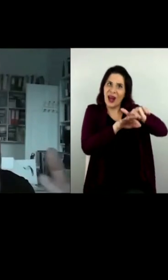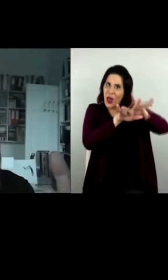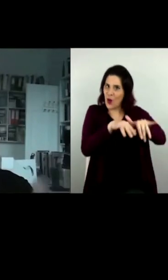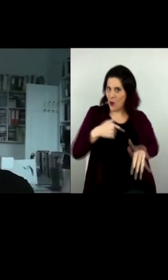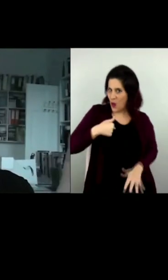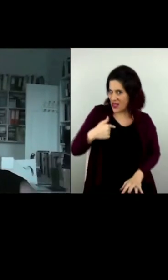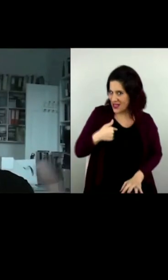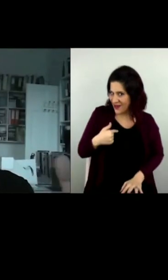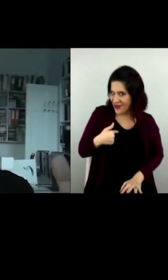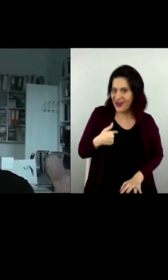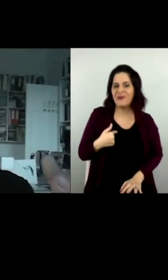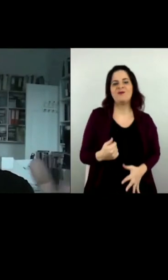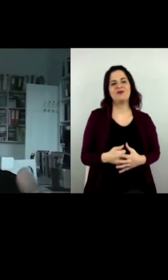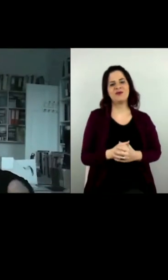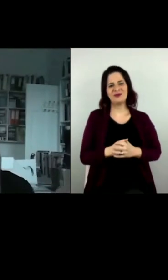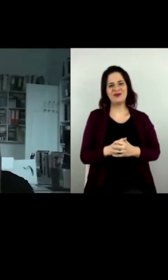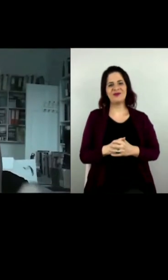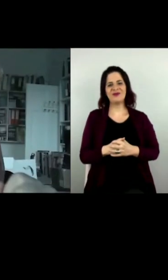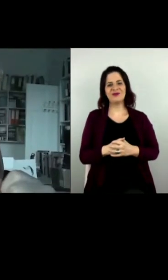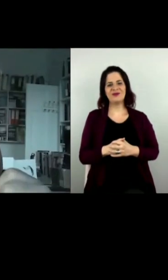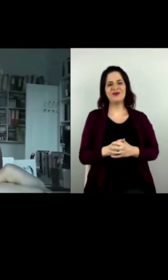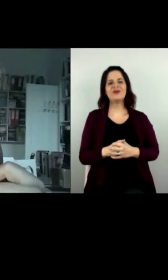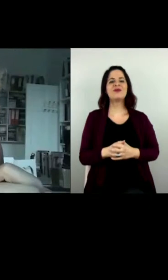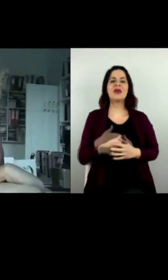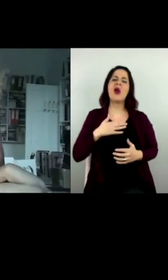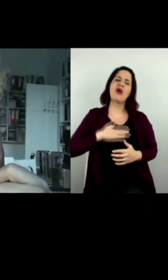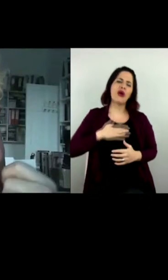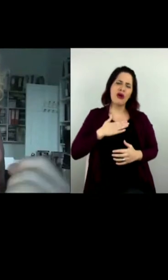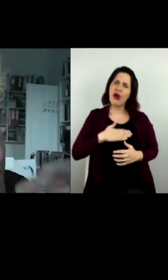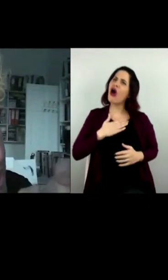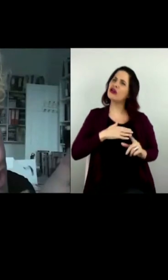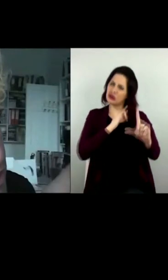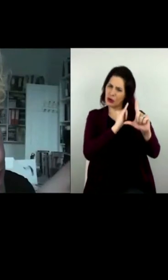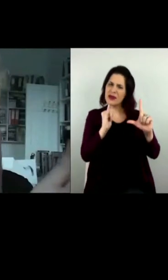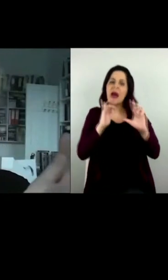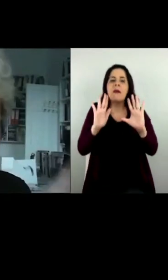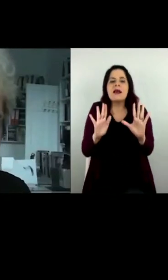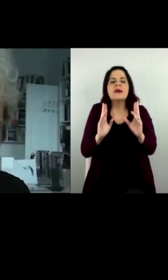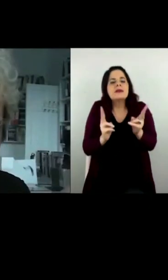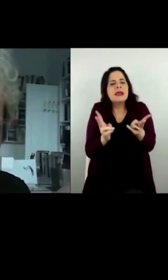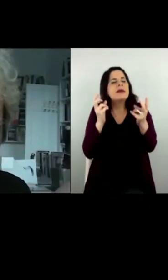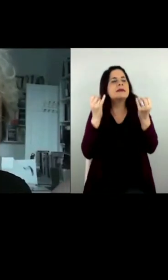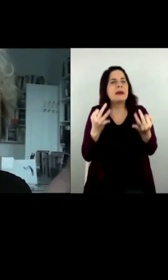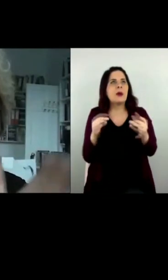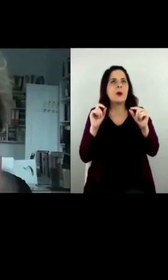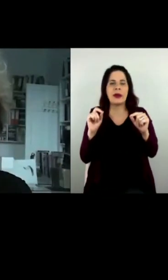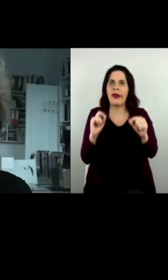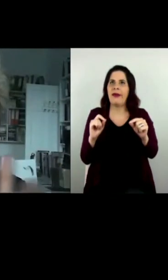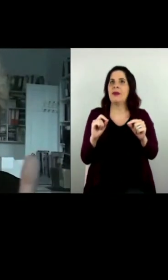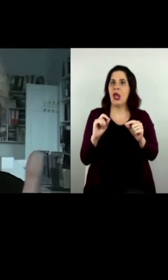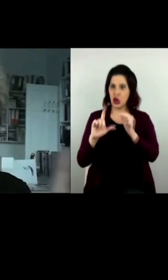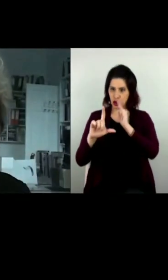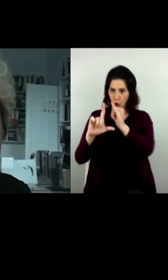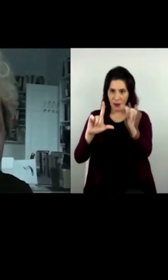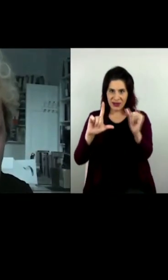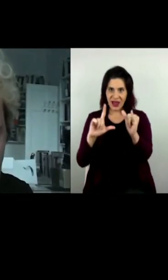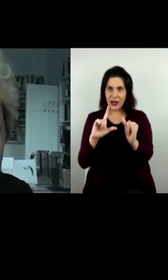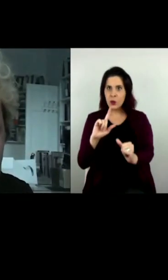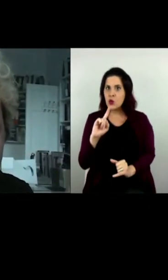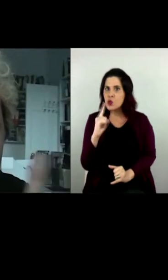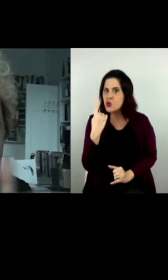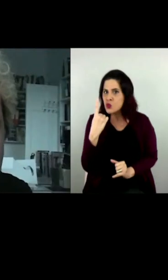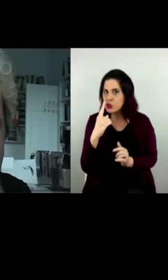As you know, I'm very interested in documentary, and I always say that documentary isn't a genre. It is half of